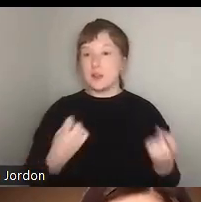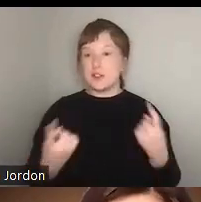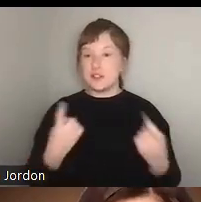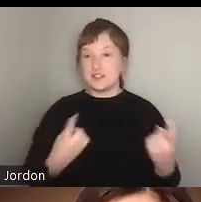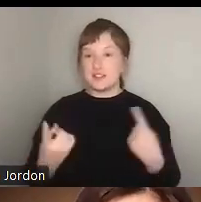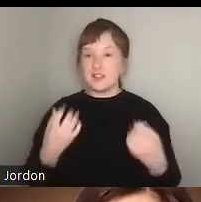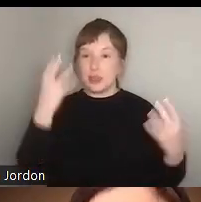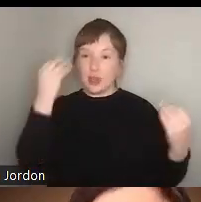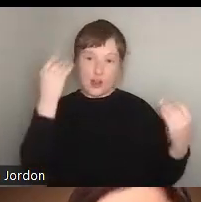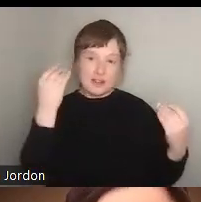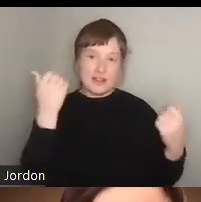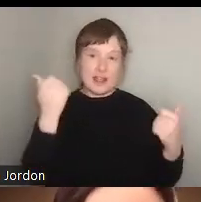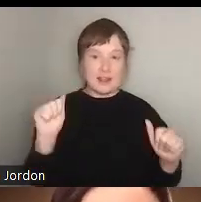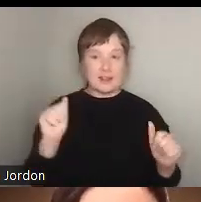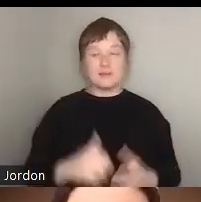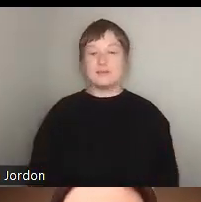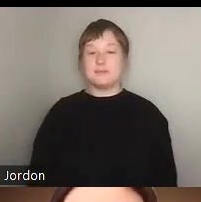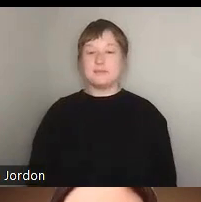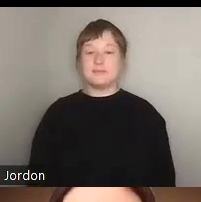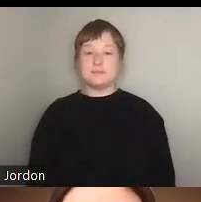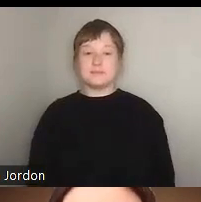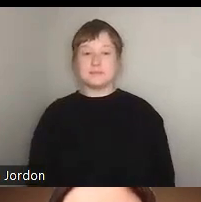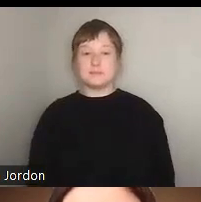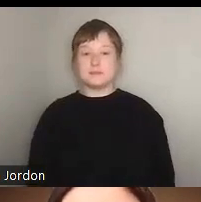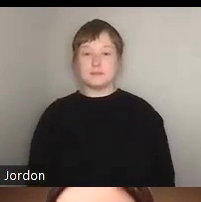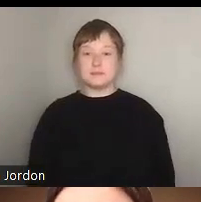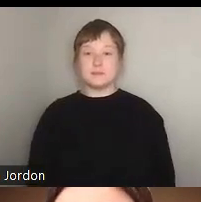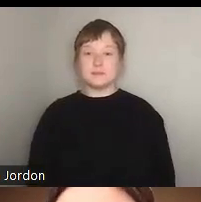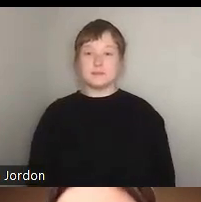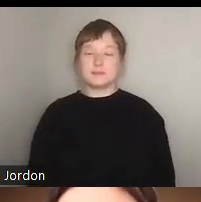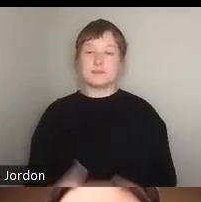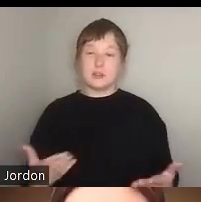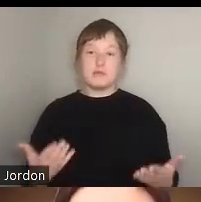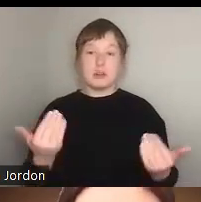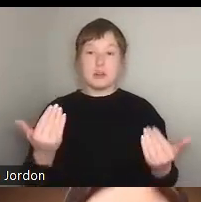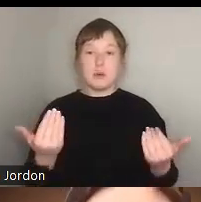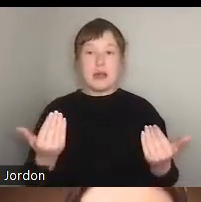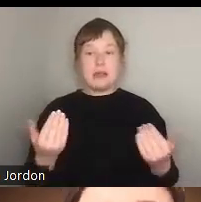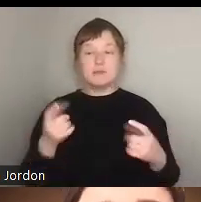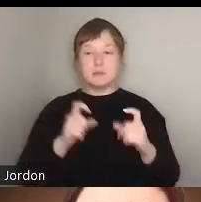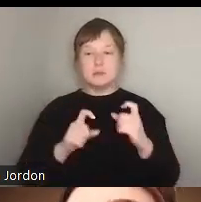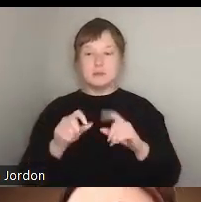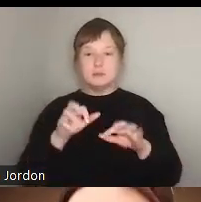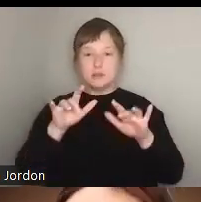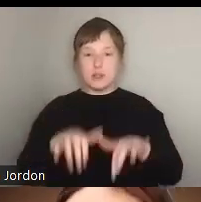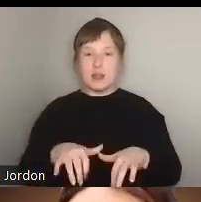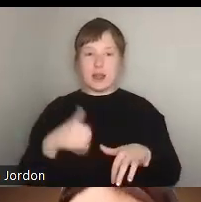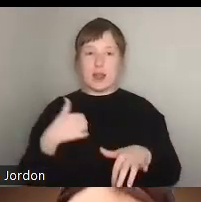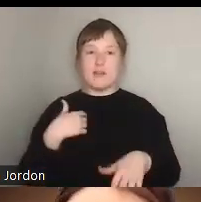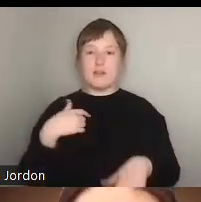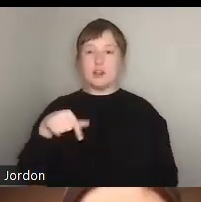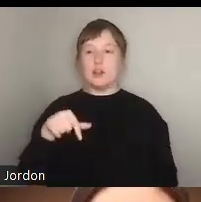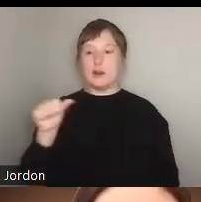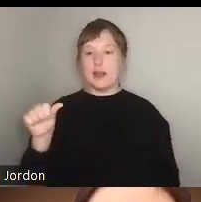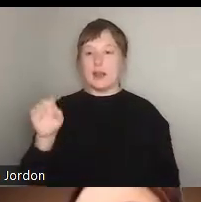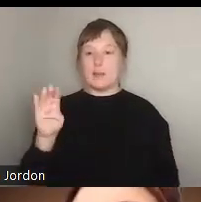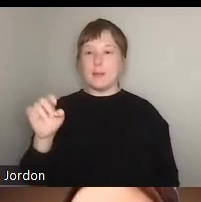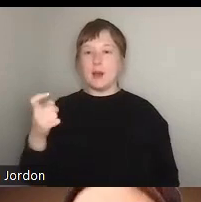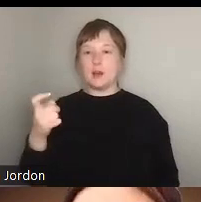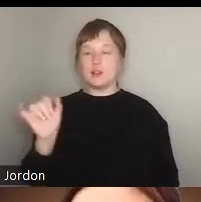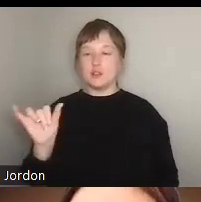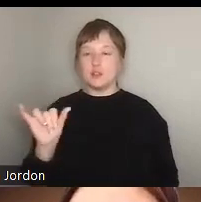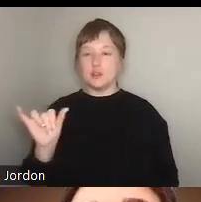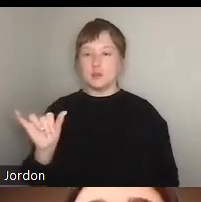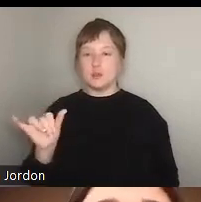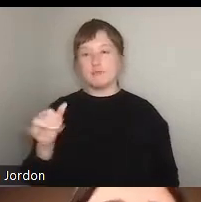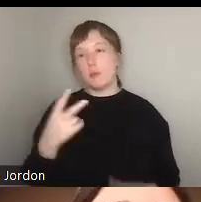Questions, thoughts, anything. Please feel free to ask your questions in the chat. There's also a Q&A box you can use as well. I think you can use